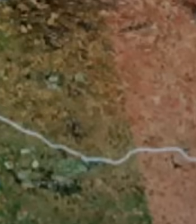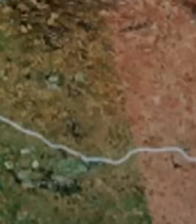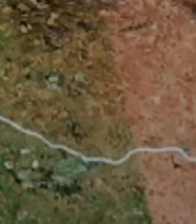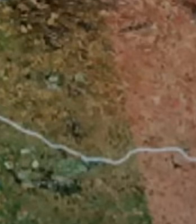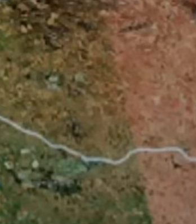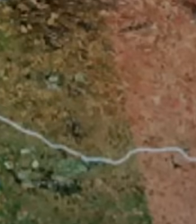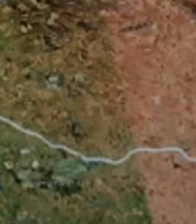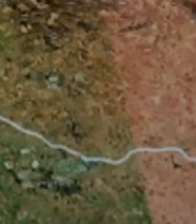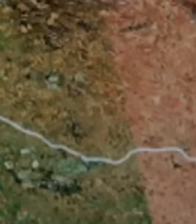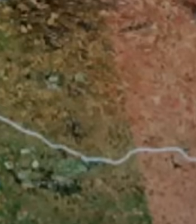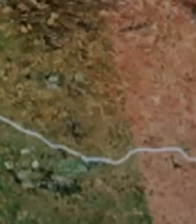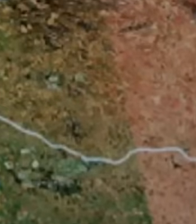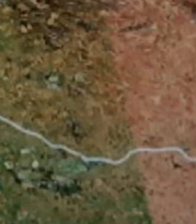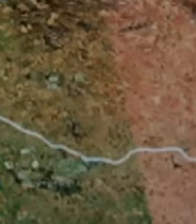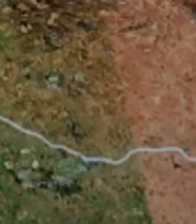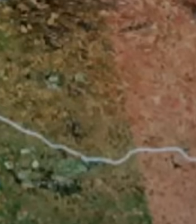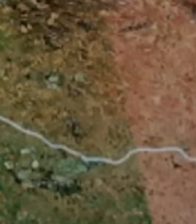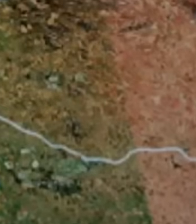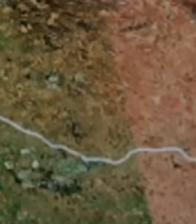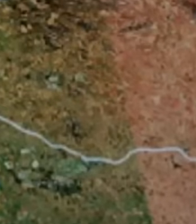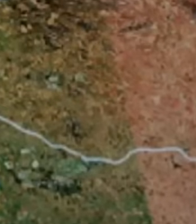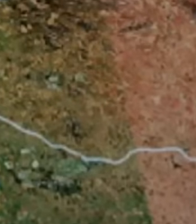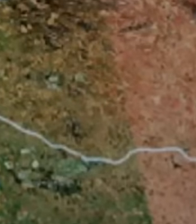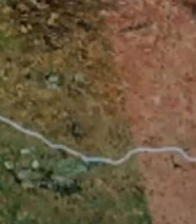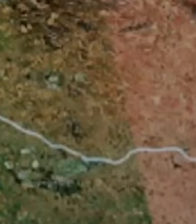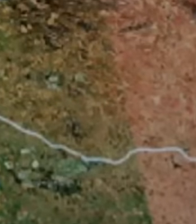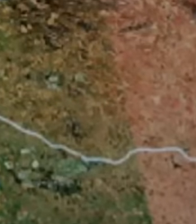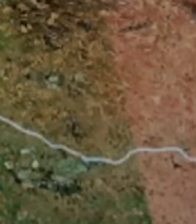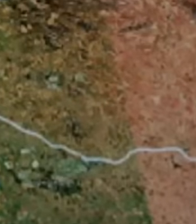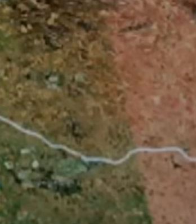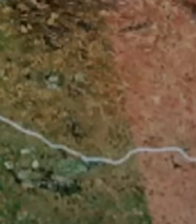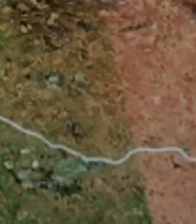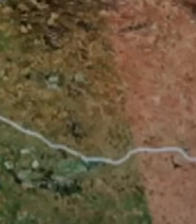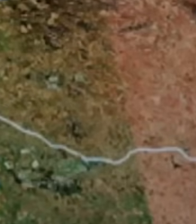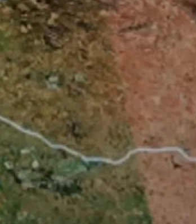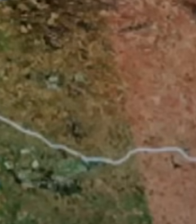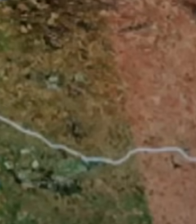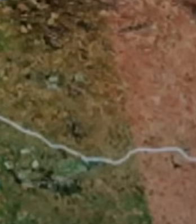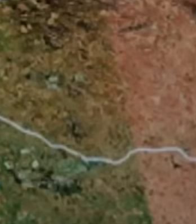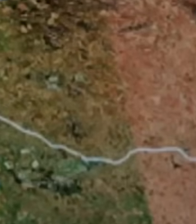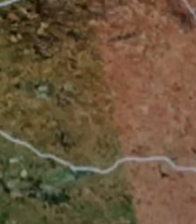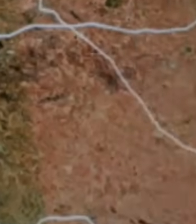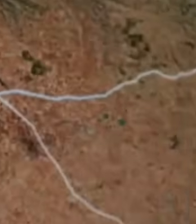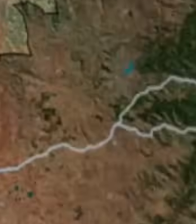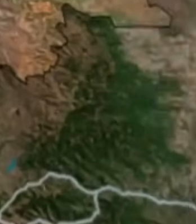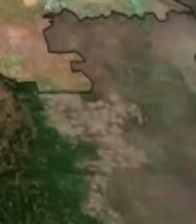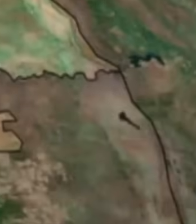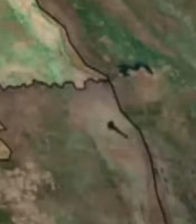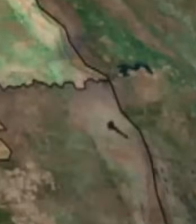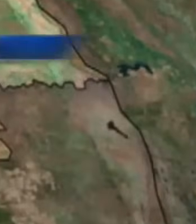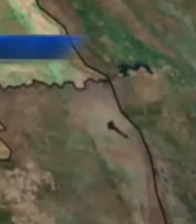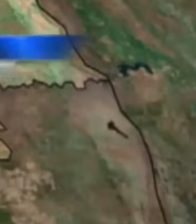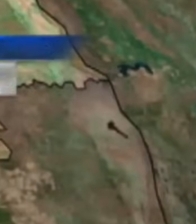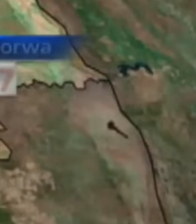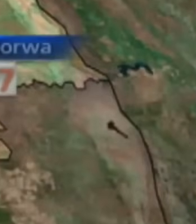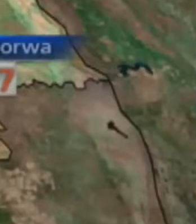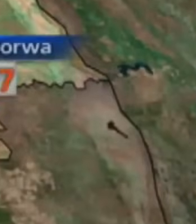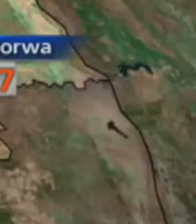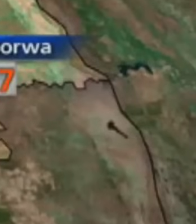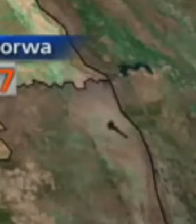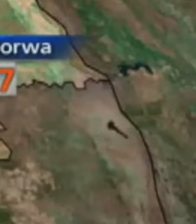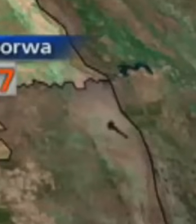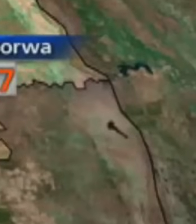ka dikarolong tše laetša le fodile re boletše ka gore maro a tla ba pešiše ka dikarolong tše kgonagalo tše di botse tša dipula go tsena bjalo ka bo Springs le lona le go ka bo